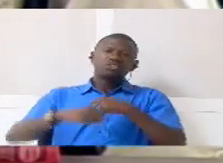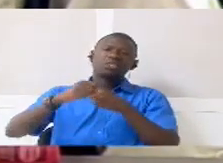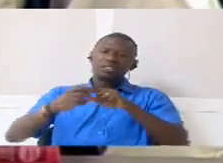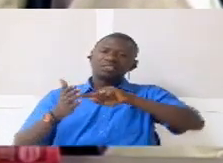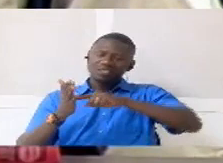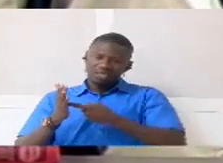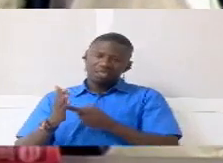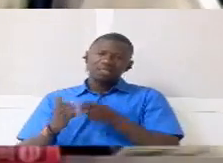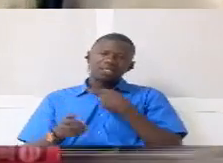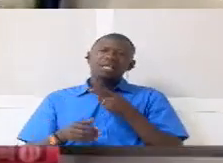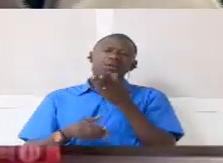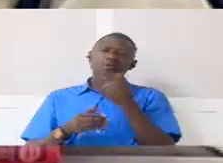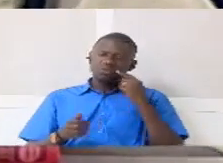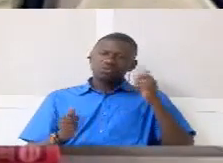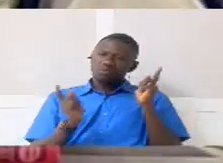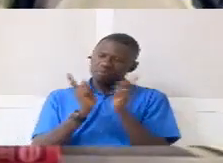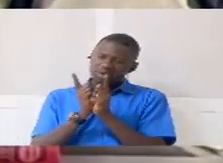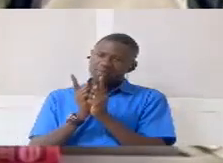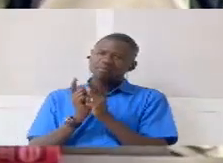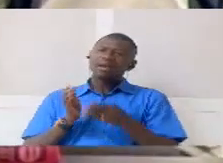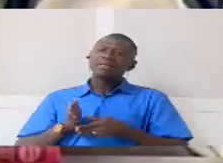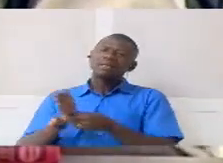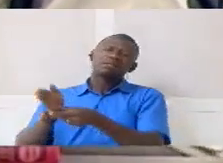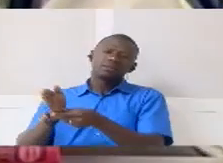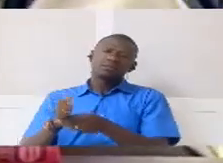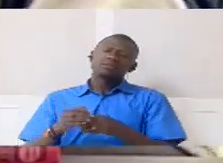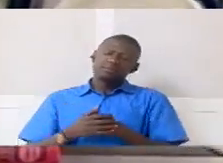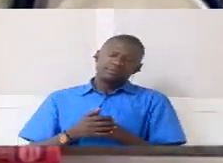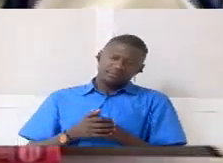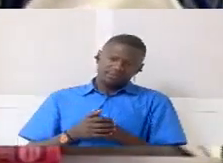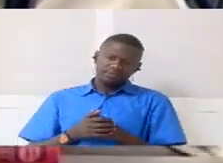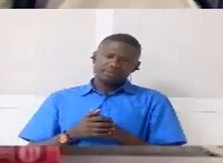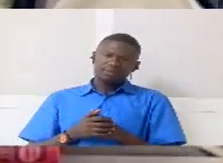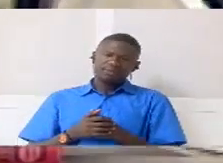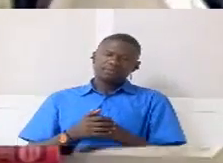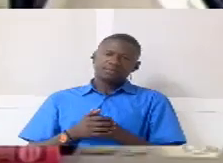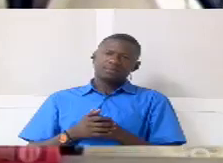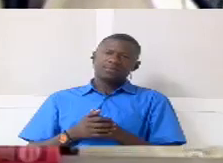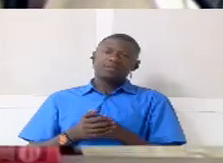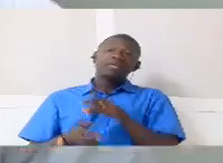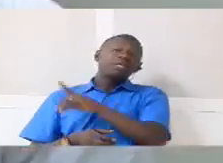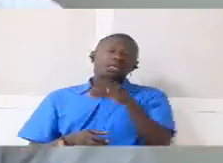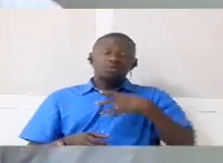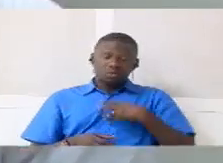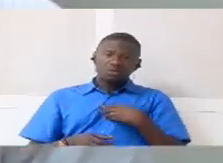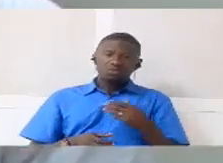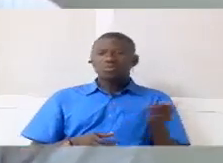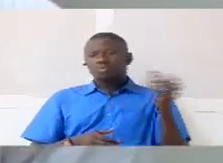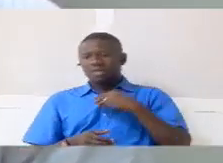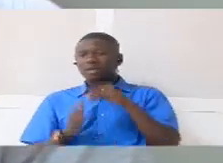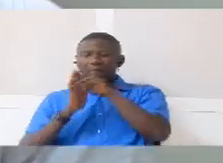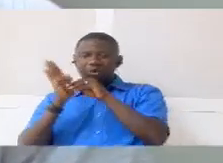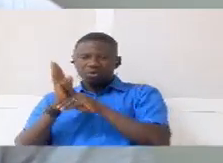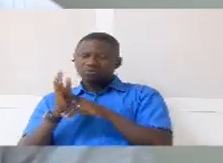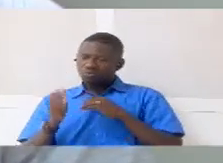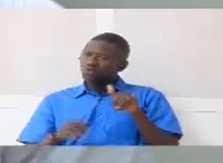former director. Puru ilafanya la programo la fena puru a personal member kongere se famu na fangali se makweno ke karandi. They wanted to bring in programs